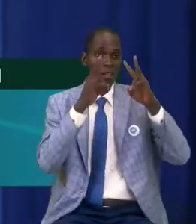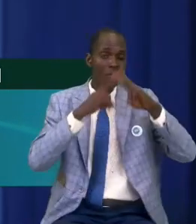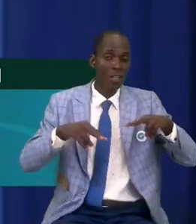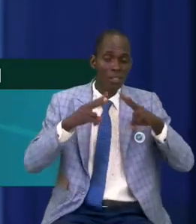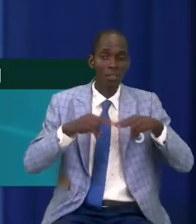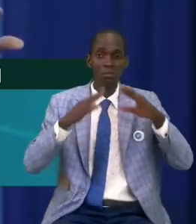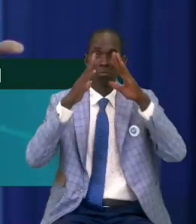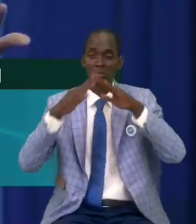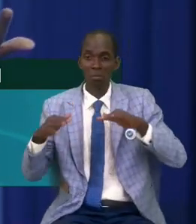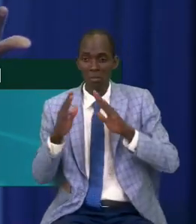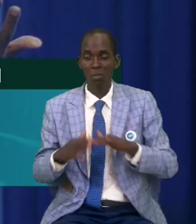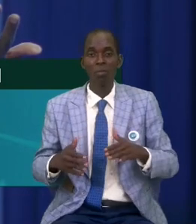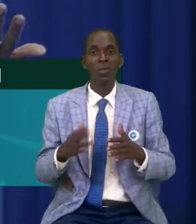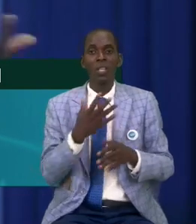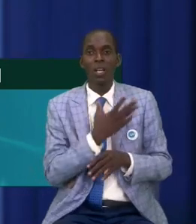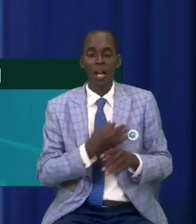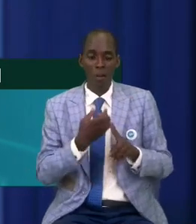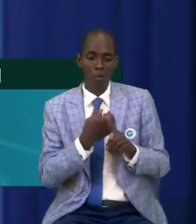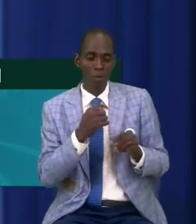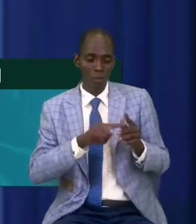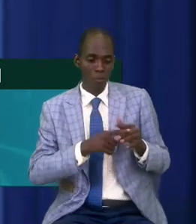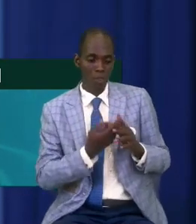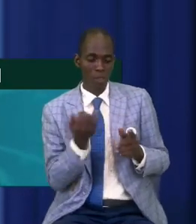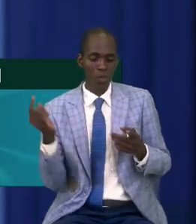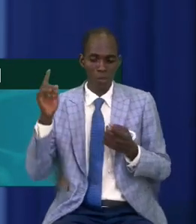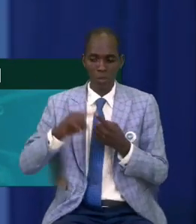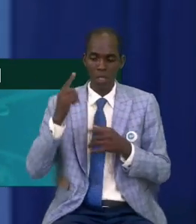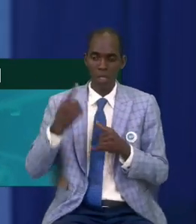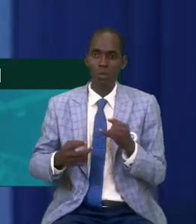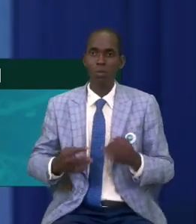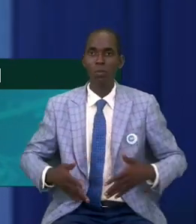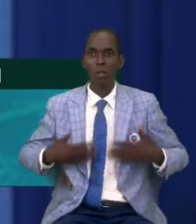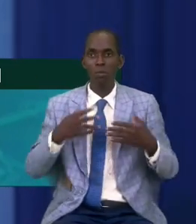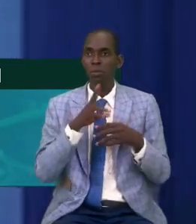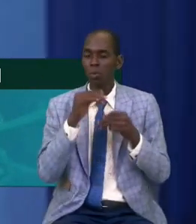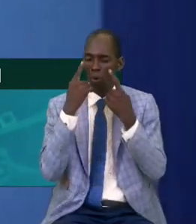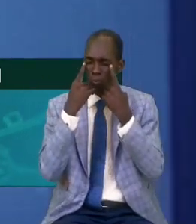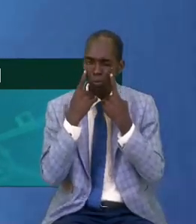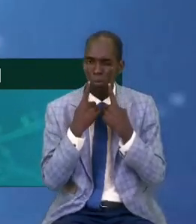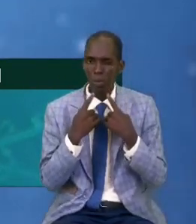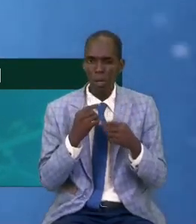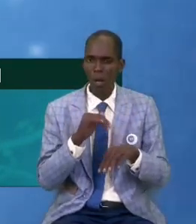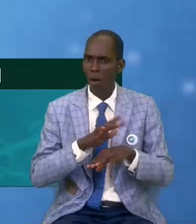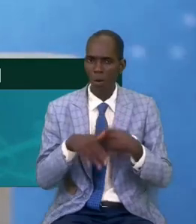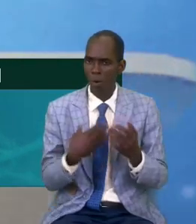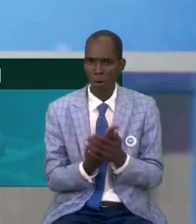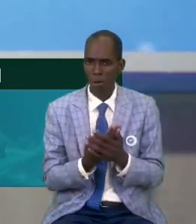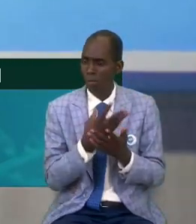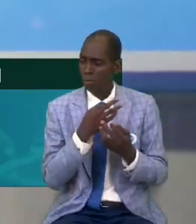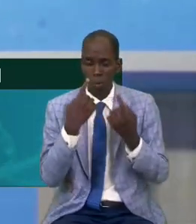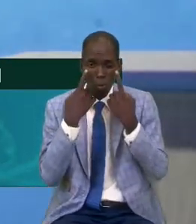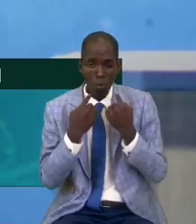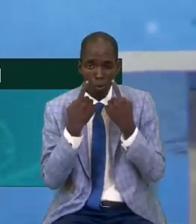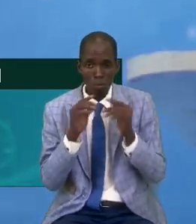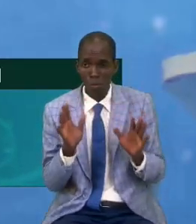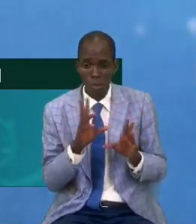life, no tears at all. No weeping at all, no suffering at all. Can you give me somebody in this city?